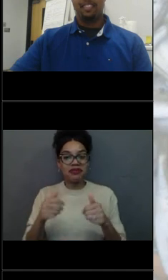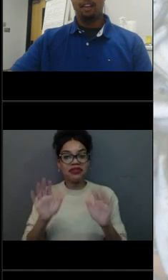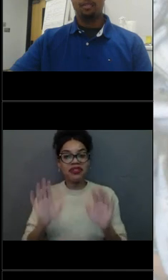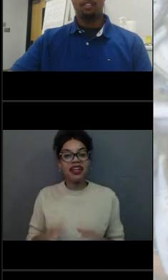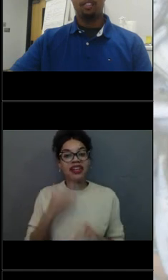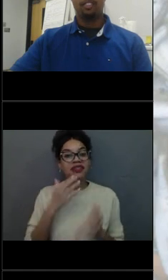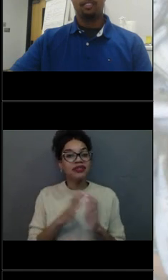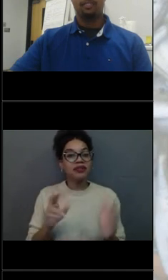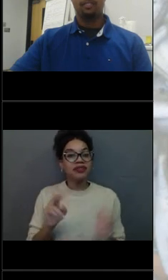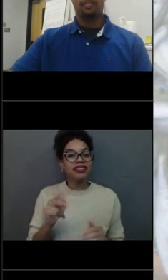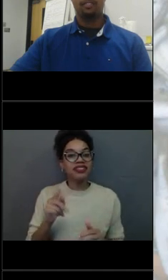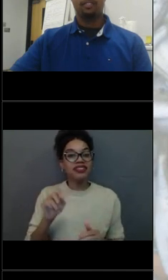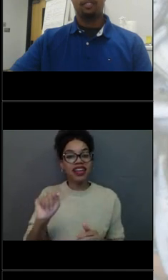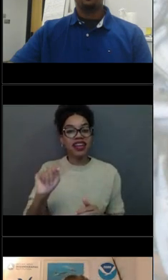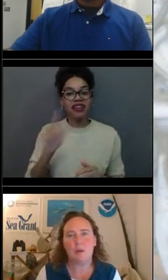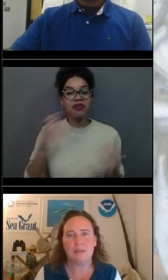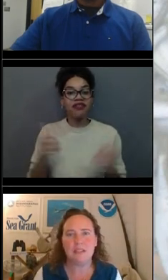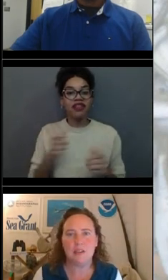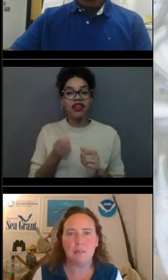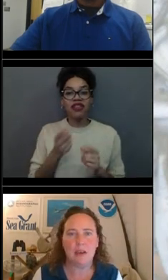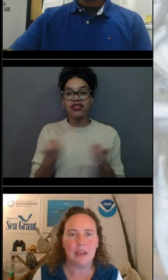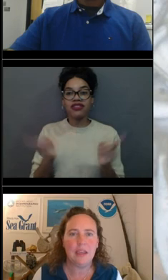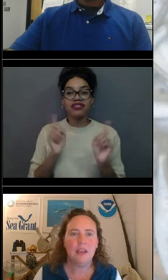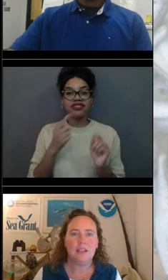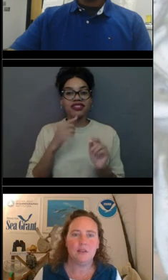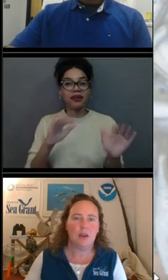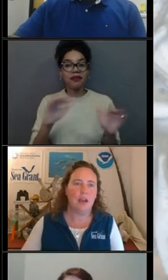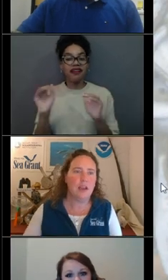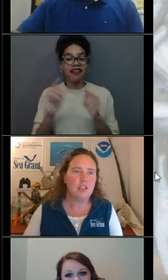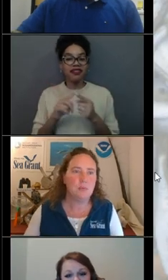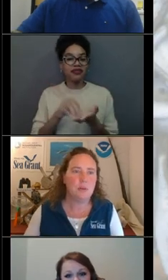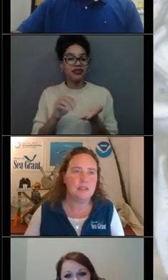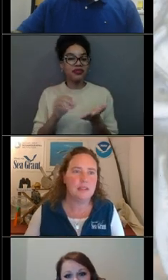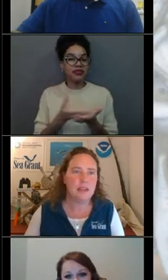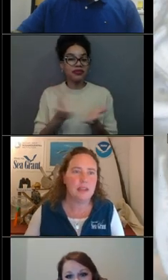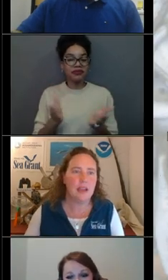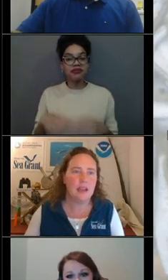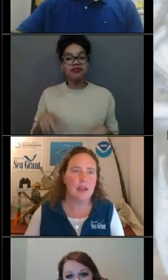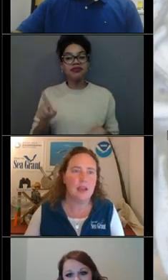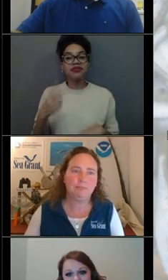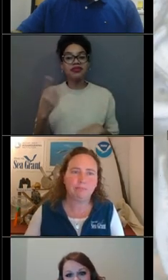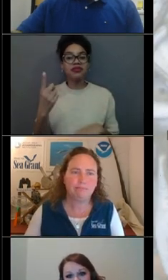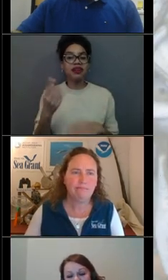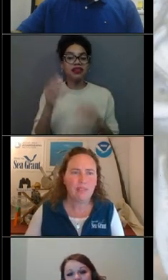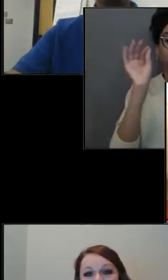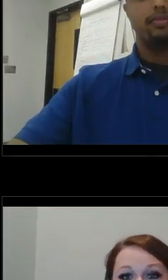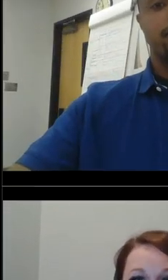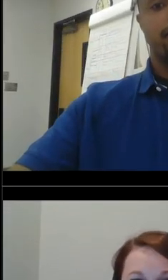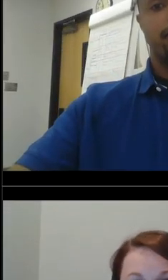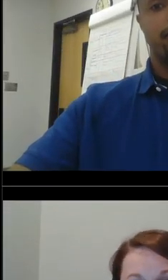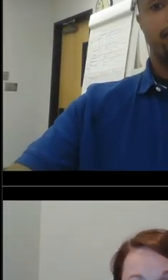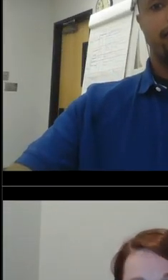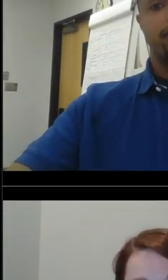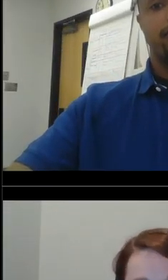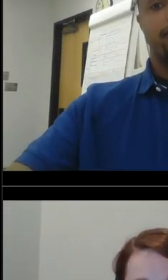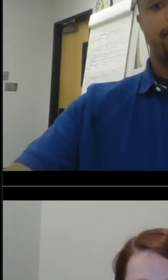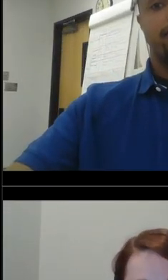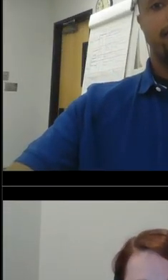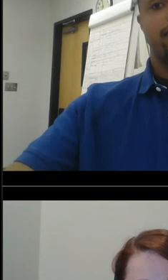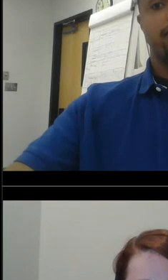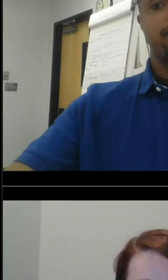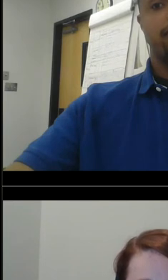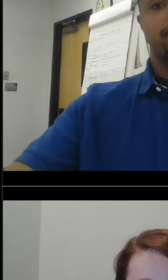I'm going to invite the others to come back on just while we say goodbye. So I just want to say thank you so much